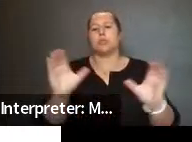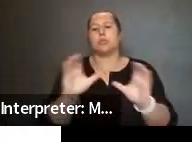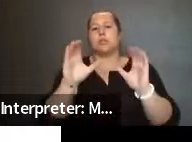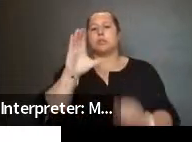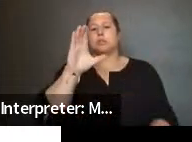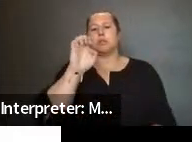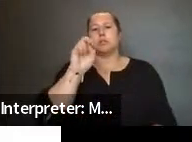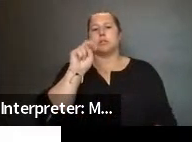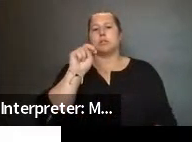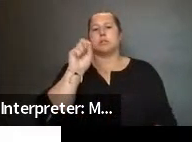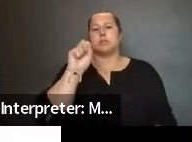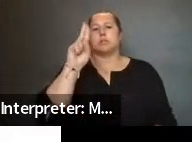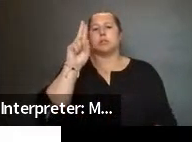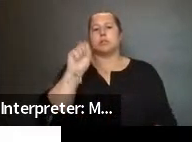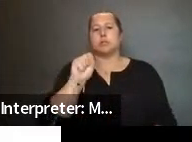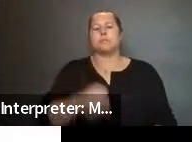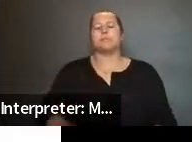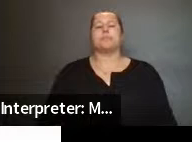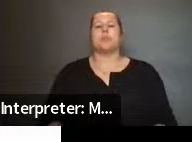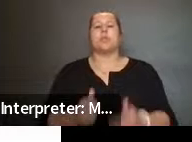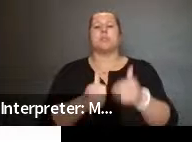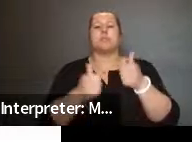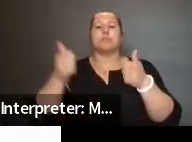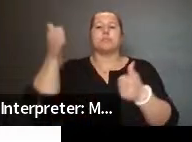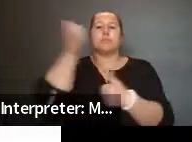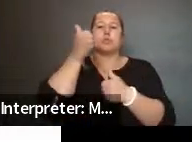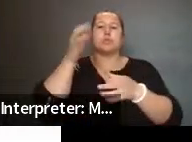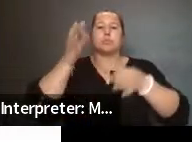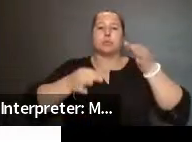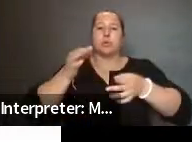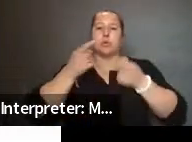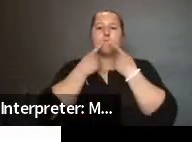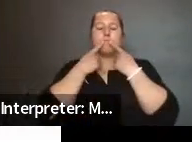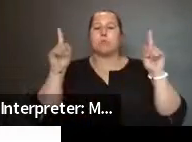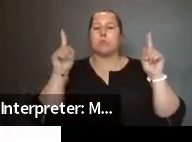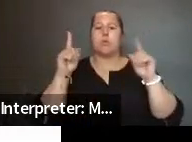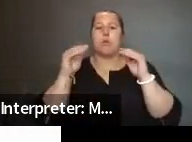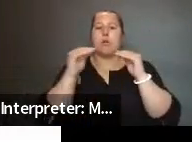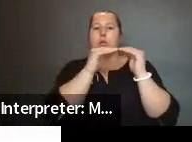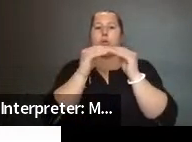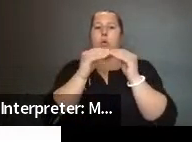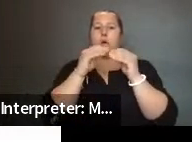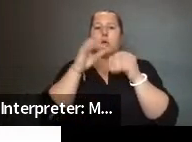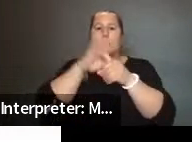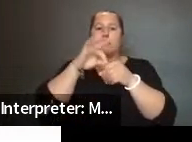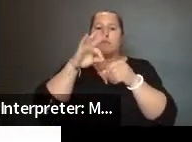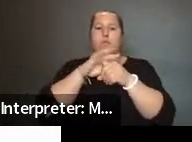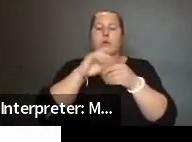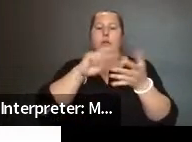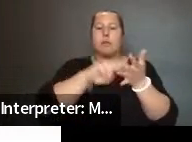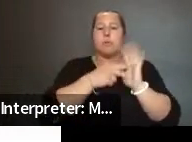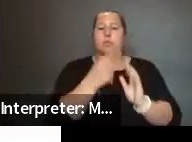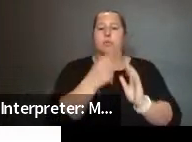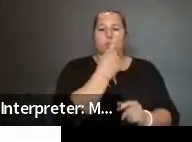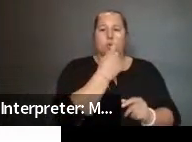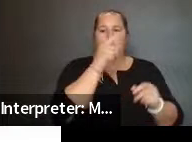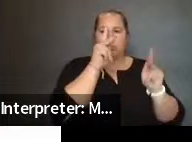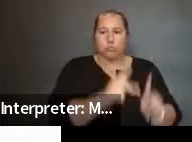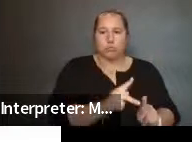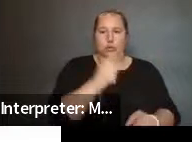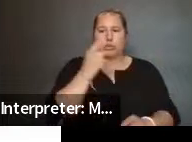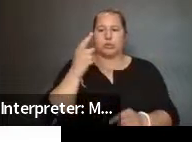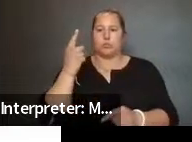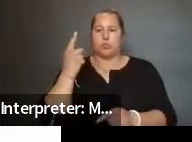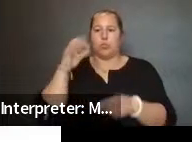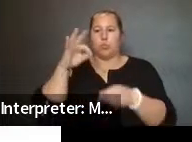The Supreme Court declared that equality of voting, known as 1 person, 1 vote, means that, quote, the weight and worth